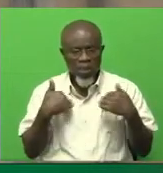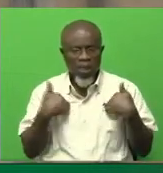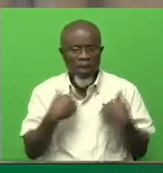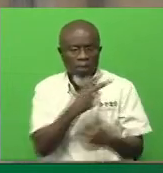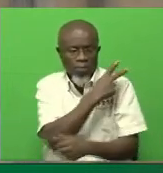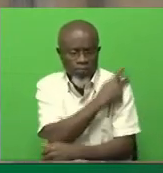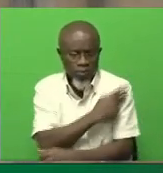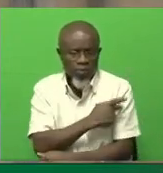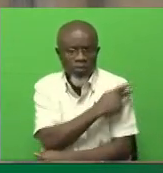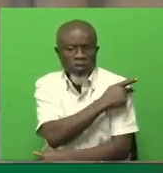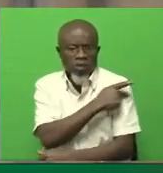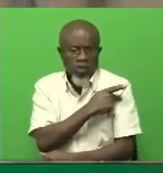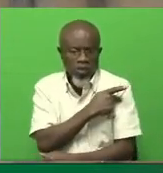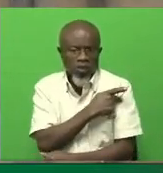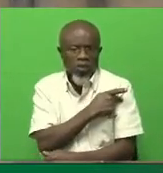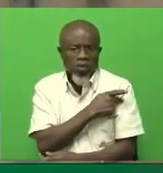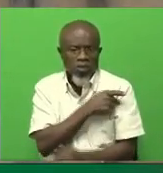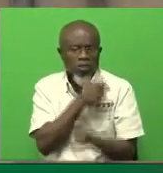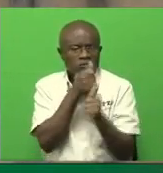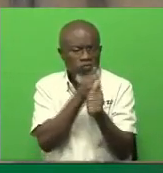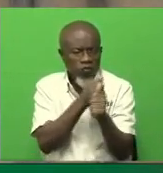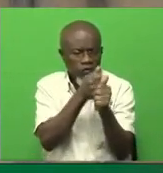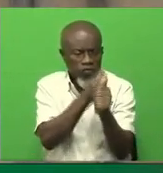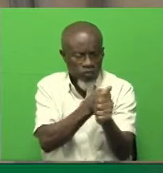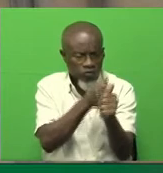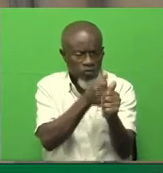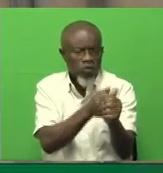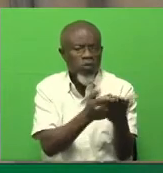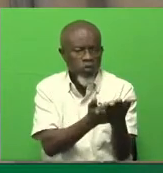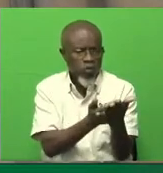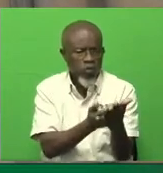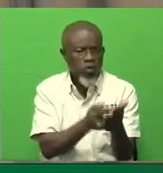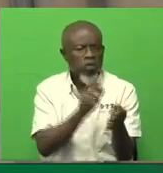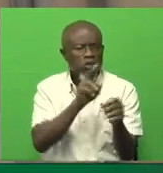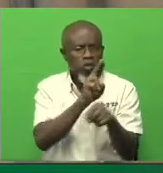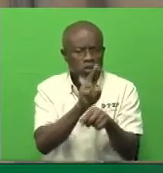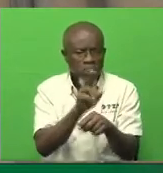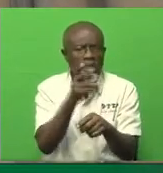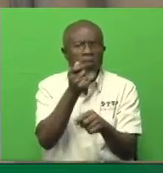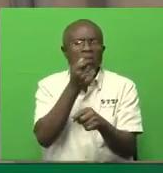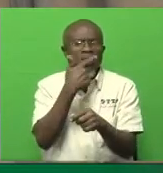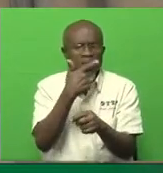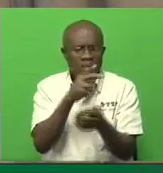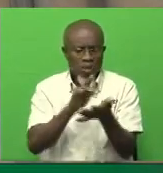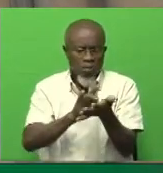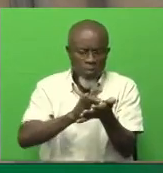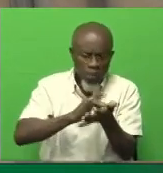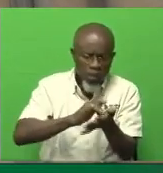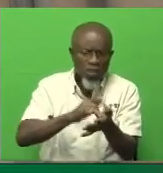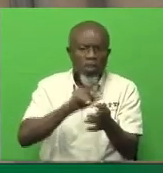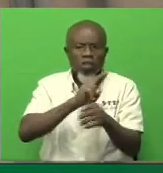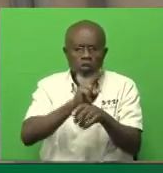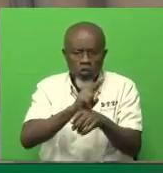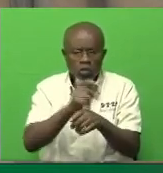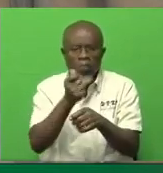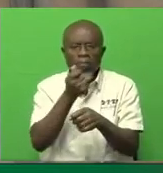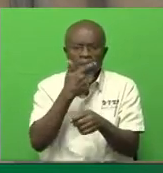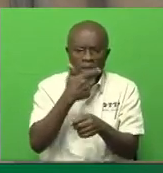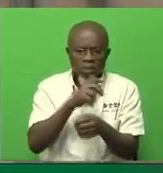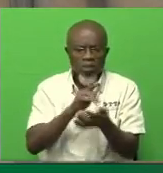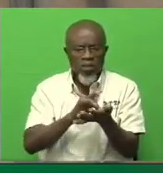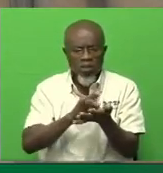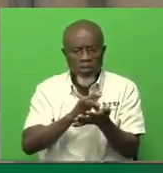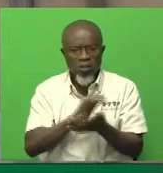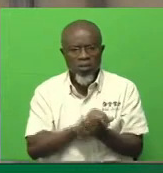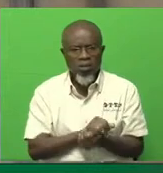with their medication with the exercise regime and sticking to a reasonable um not